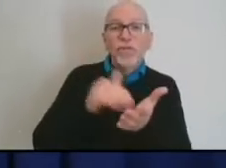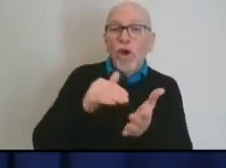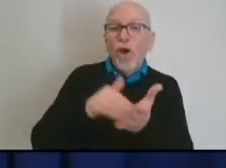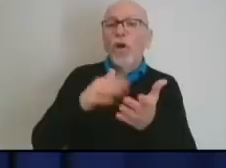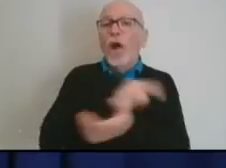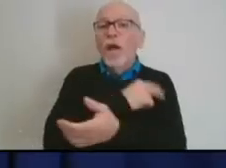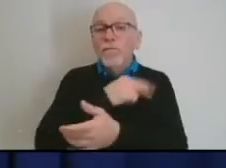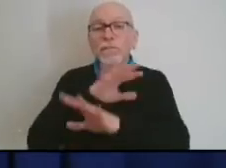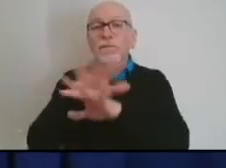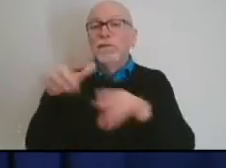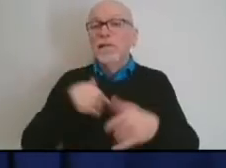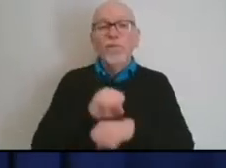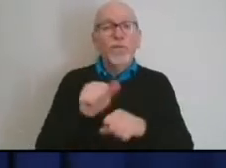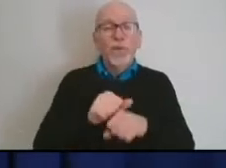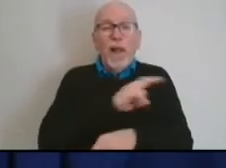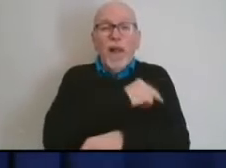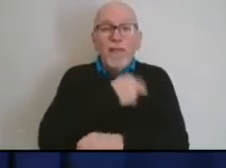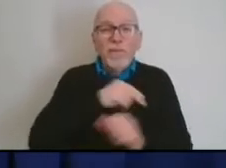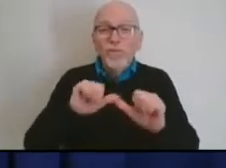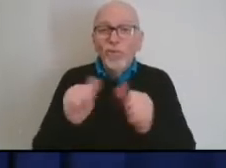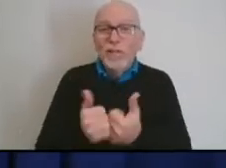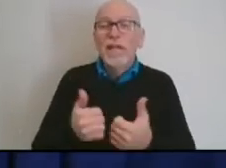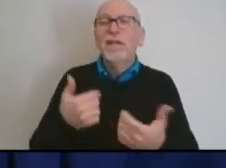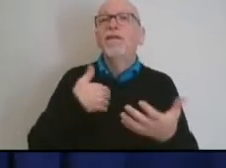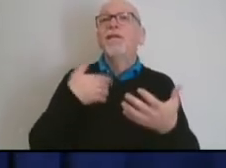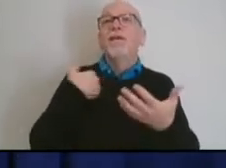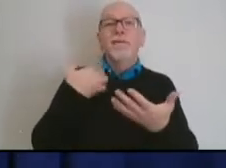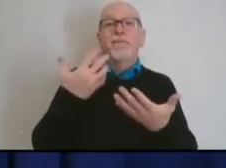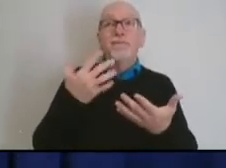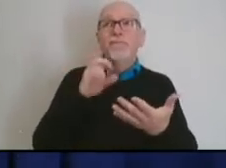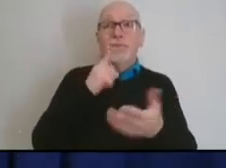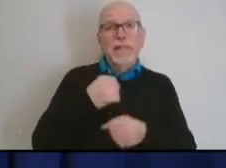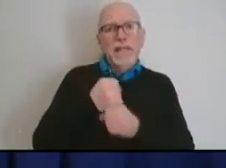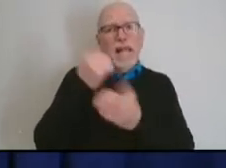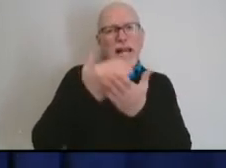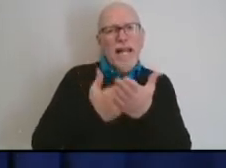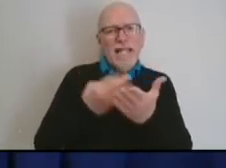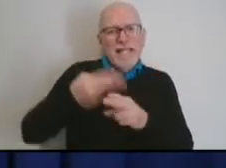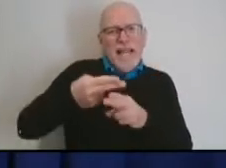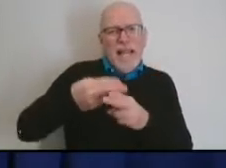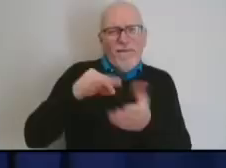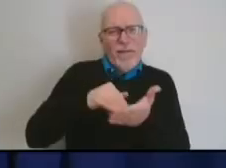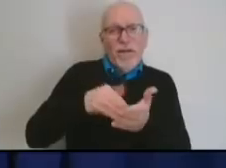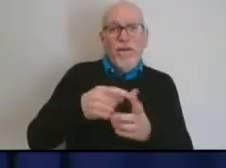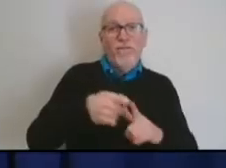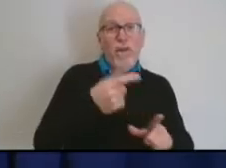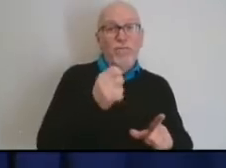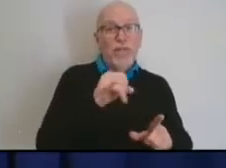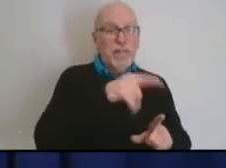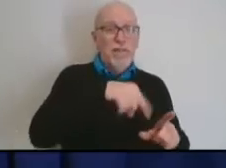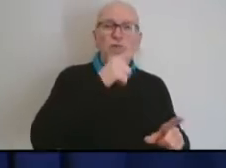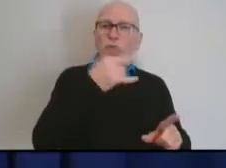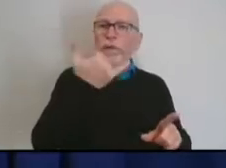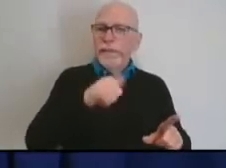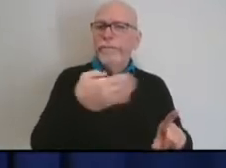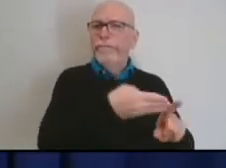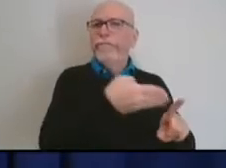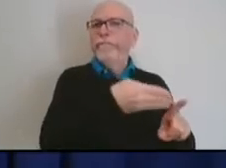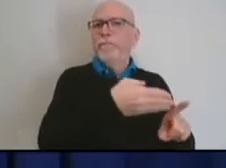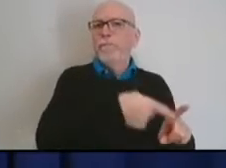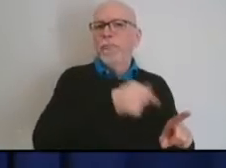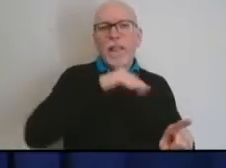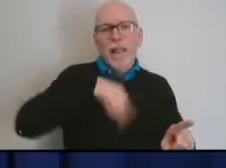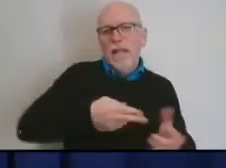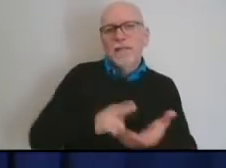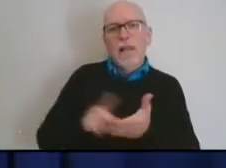worked with the Hospital Association. I actually have gotten lists of providers from Genesis that were signed up that are not signed up in the